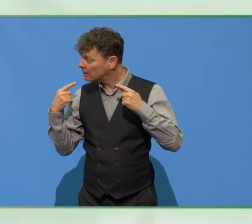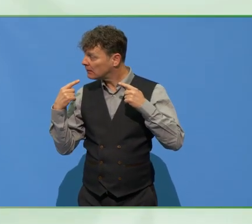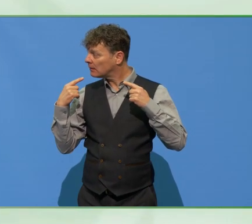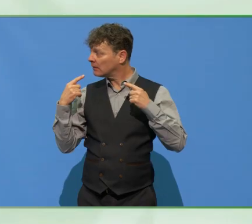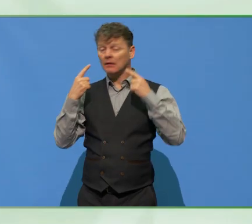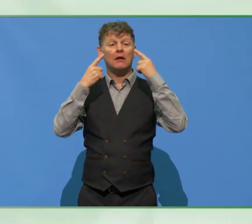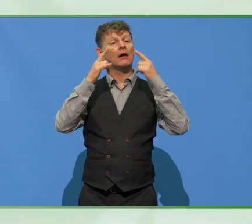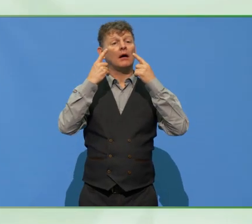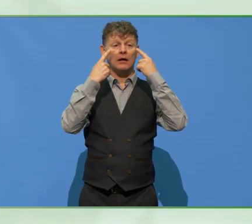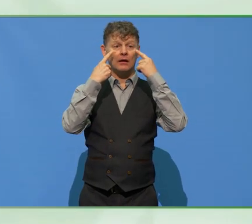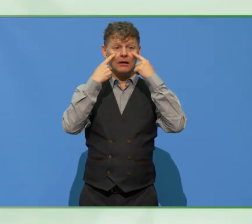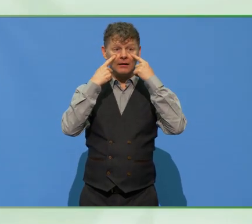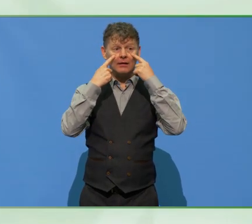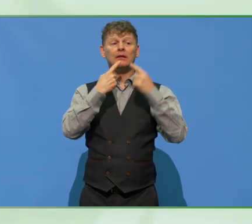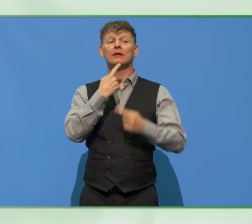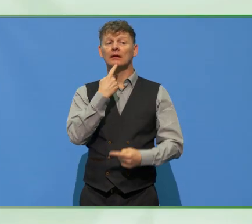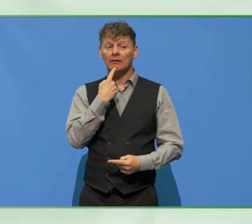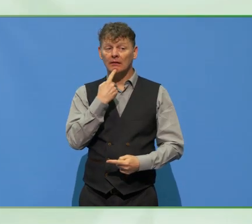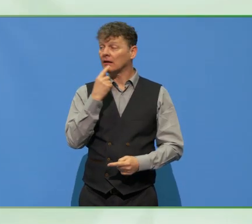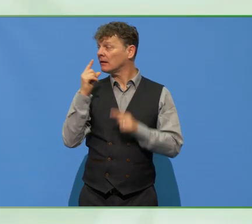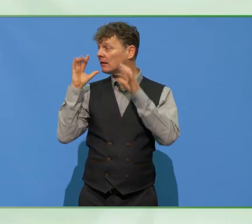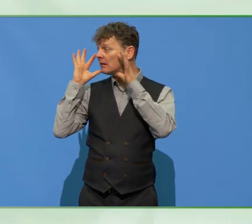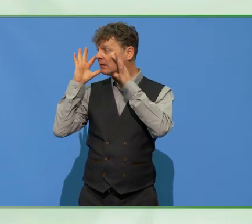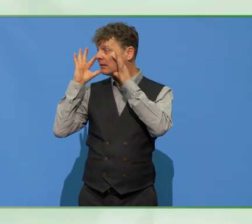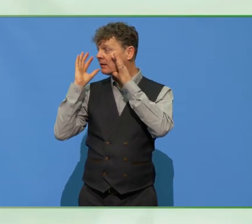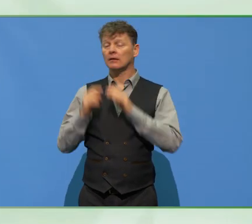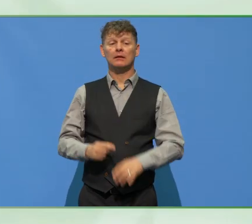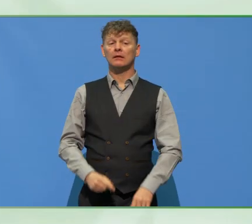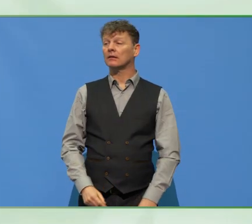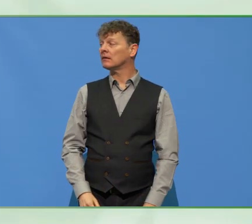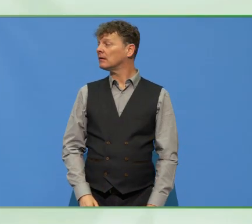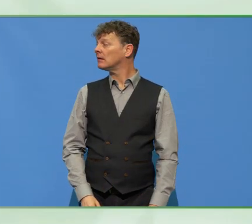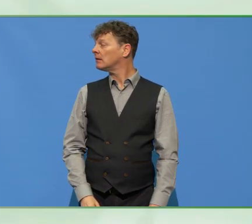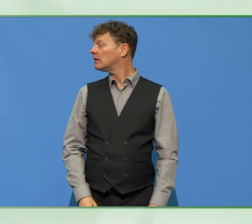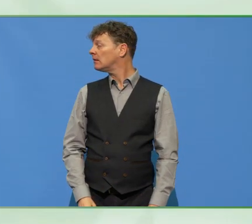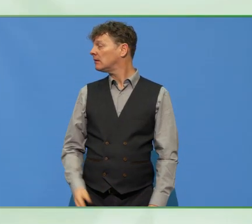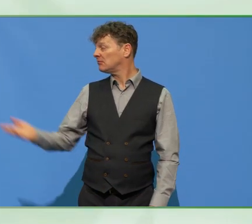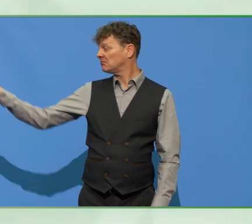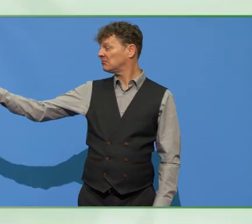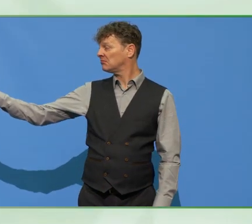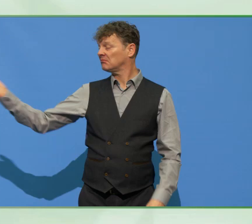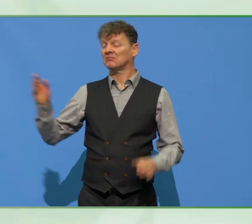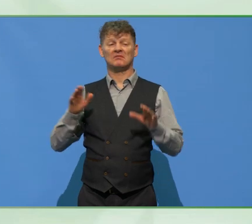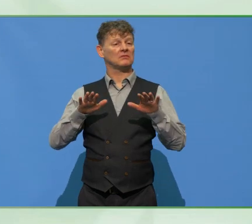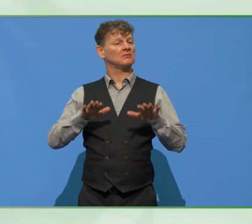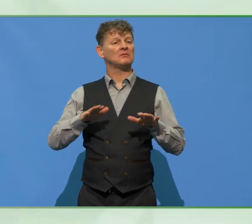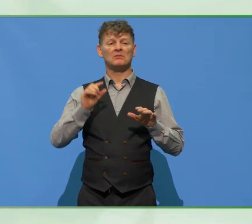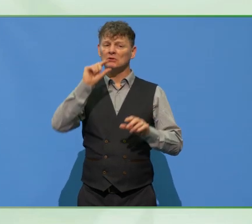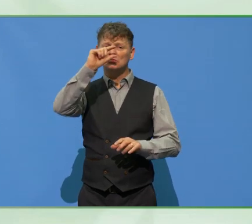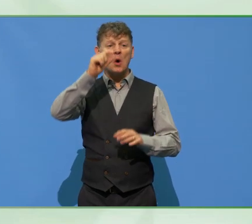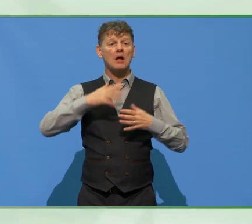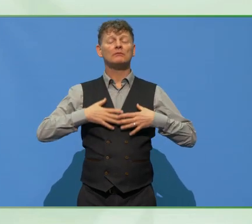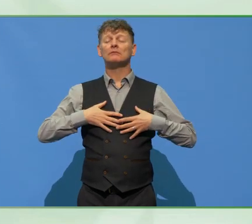your gaze or the gaze and the chin and turning and twisting towards the right side of the room. Big breath